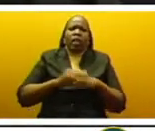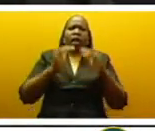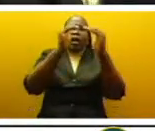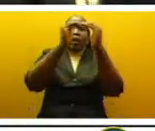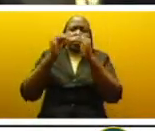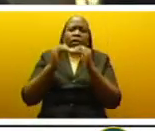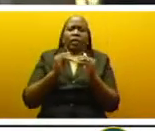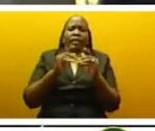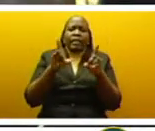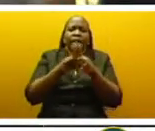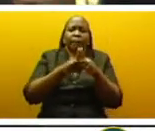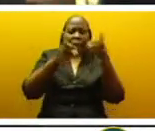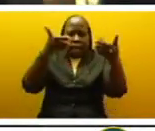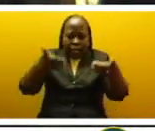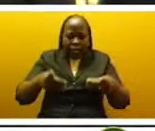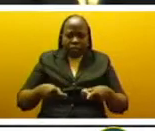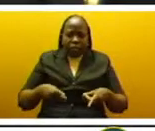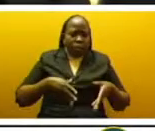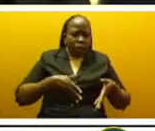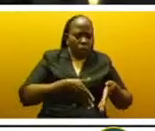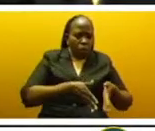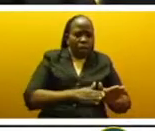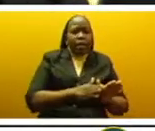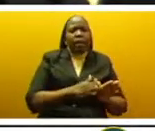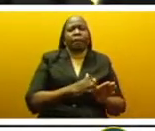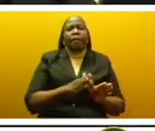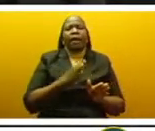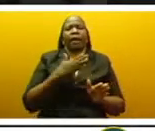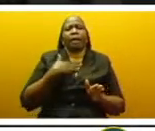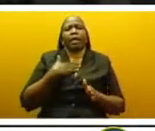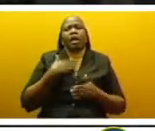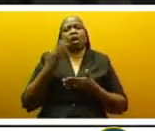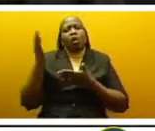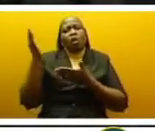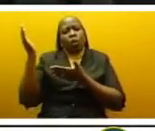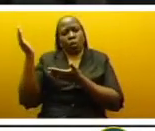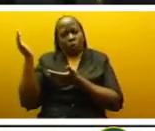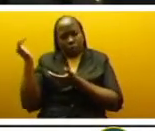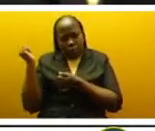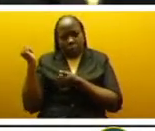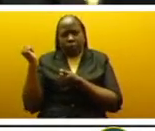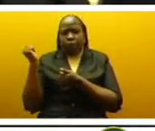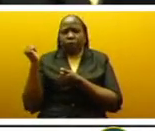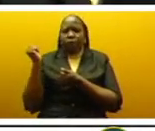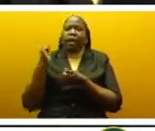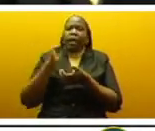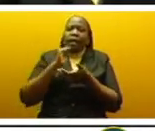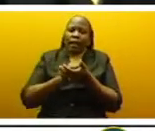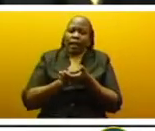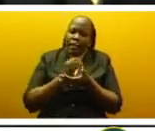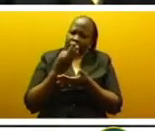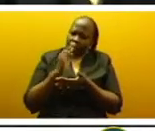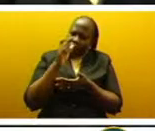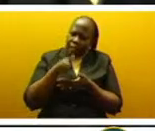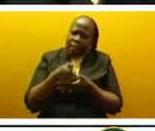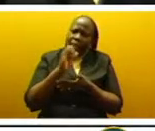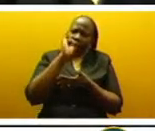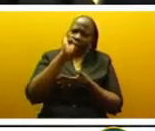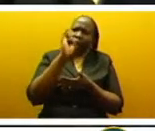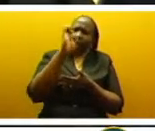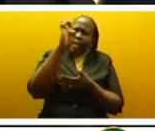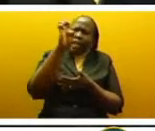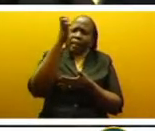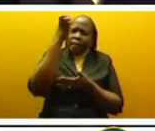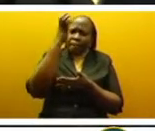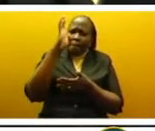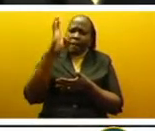manner. I would have hoped that if the Electoral Commission was indeed carrying